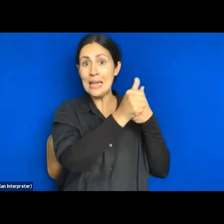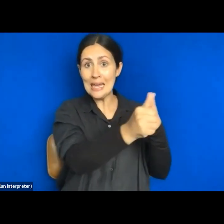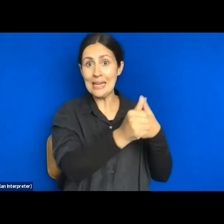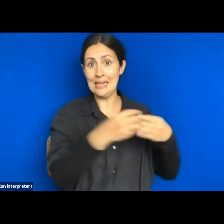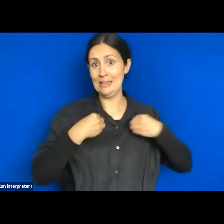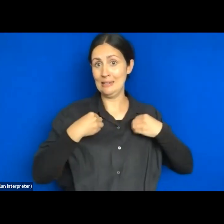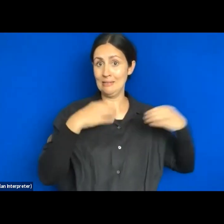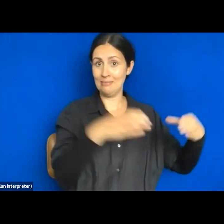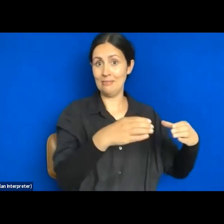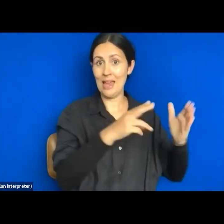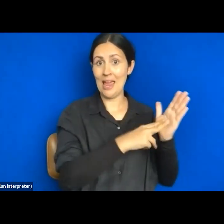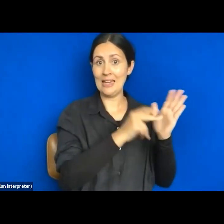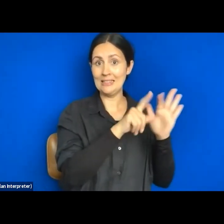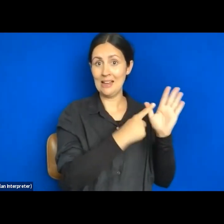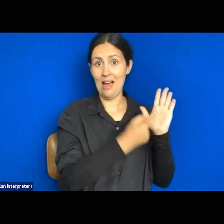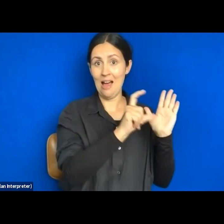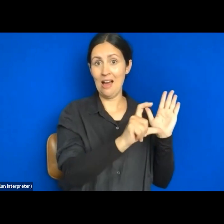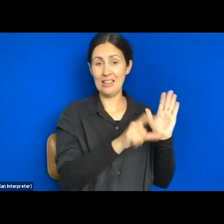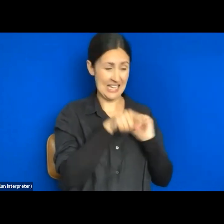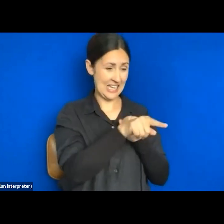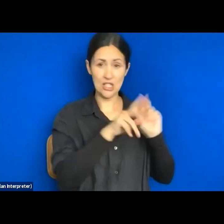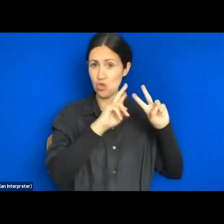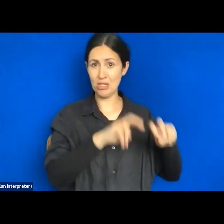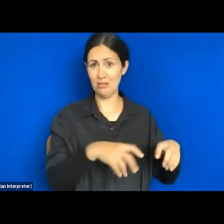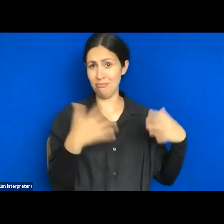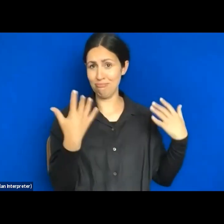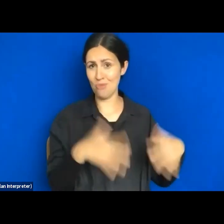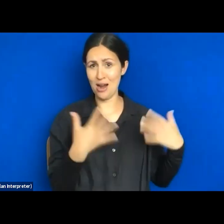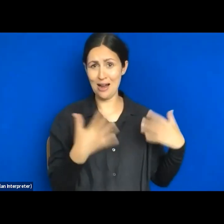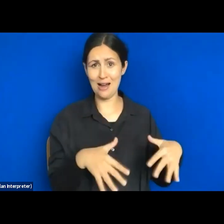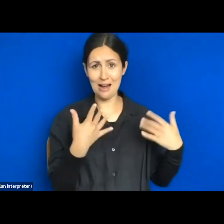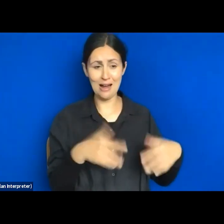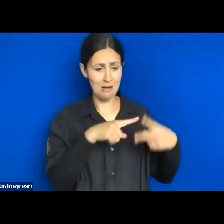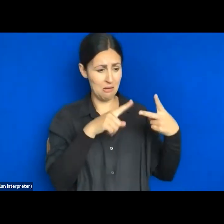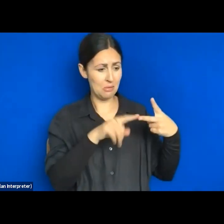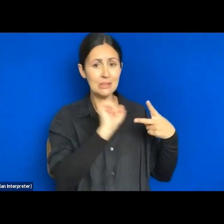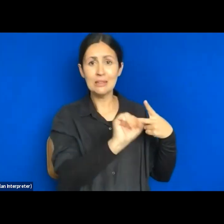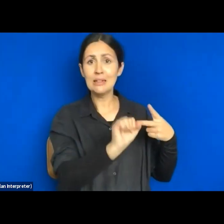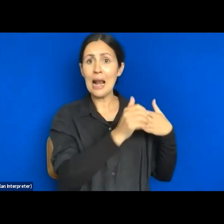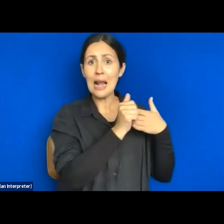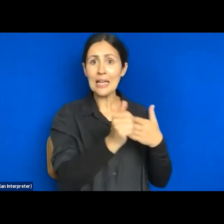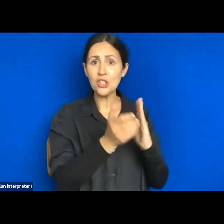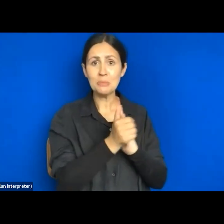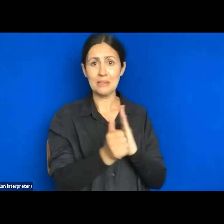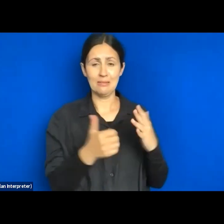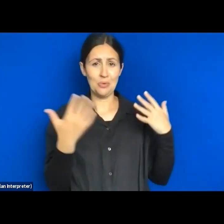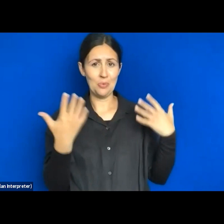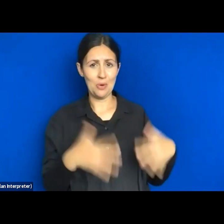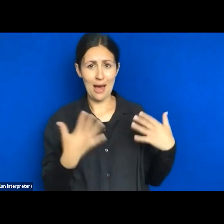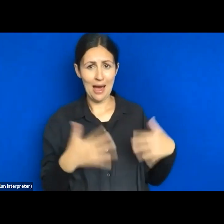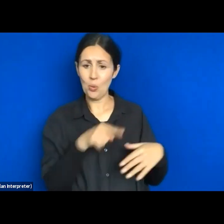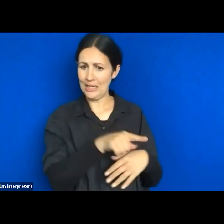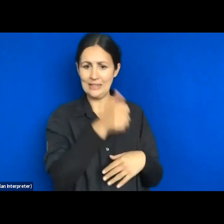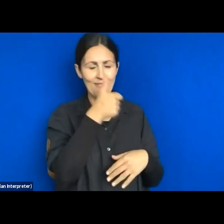years. His research is as impressive as his leadership of NDARC and his commitment to nurturing talent and